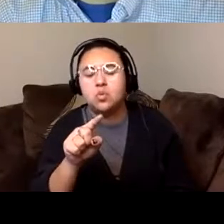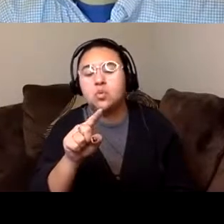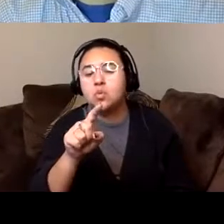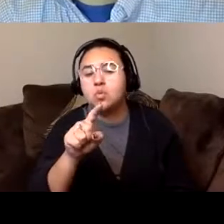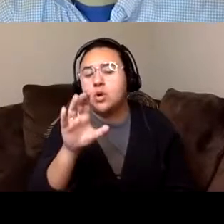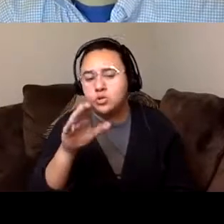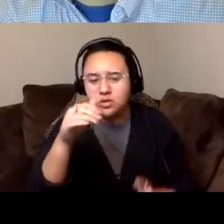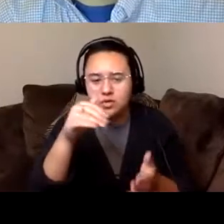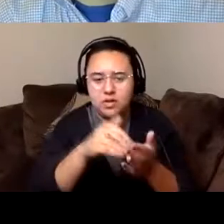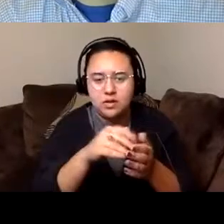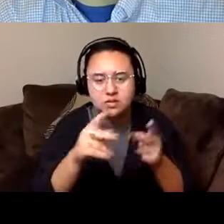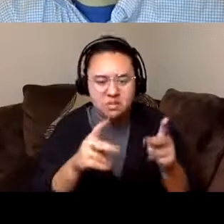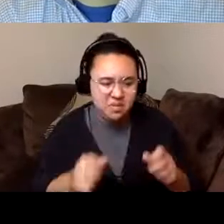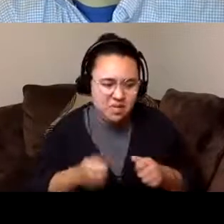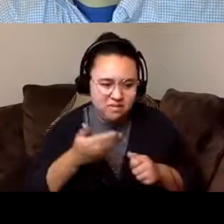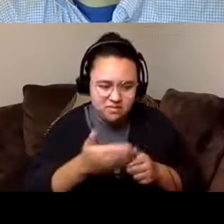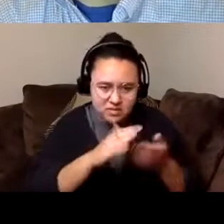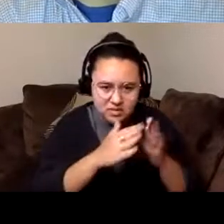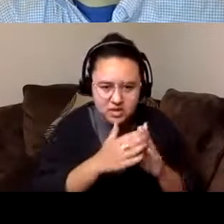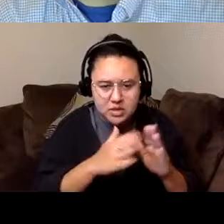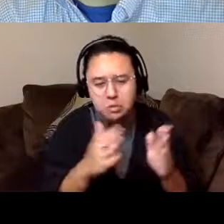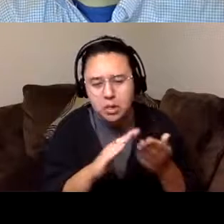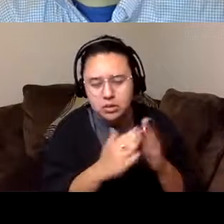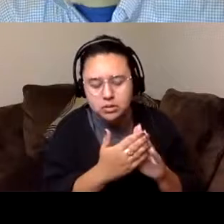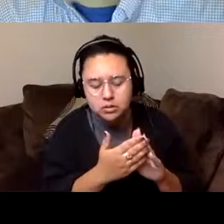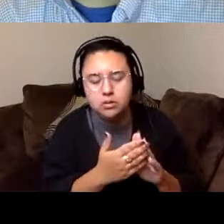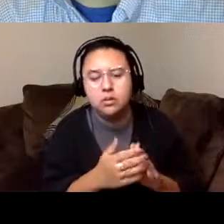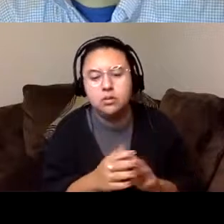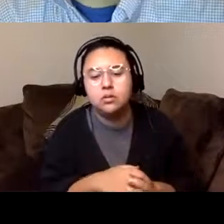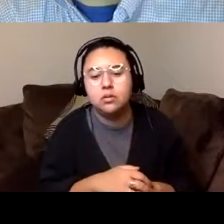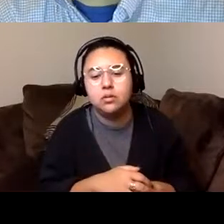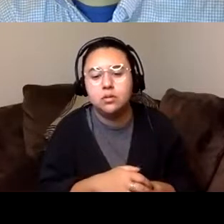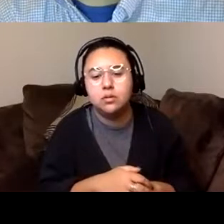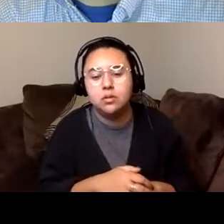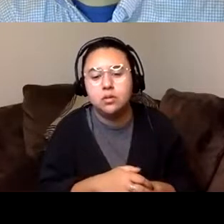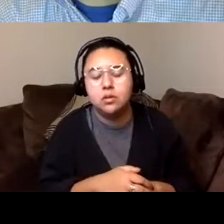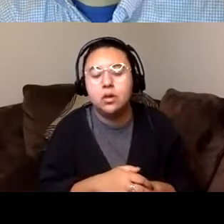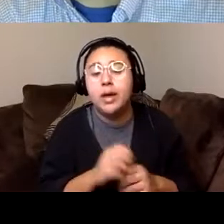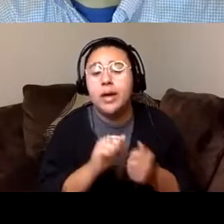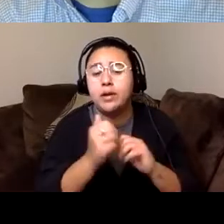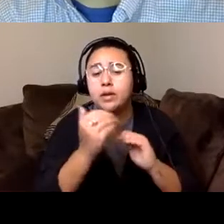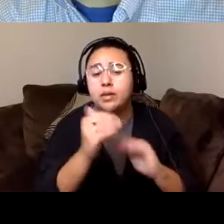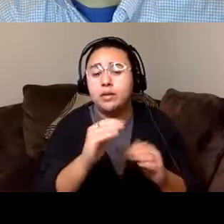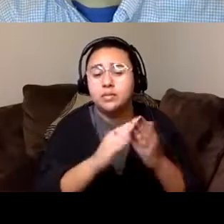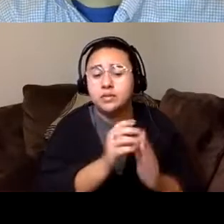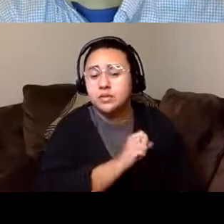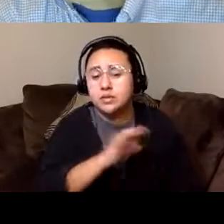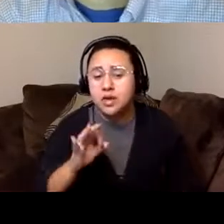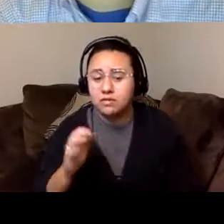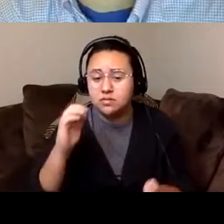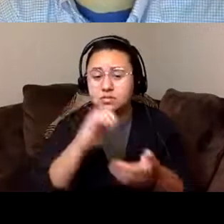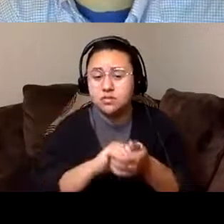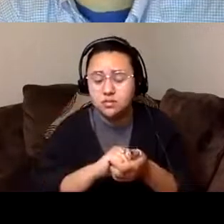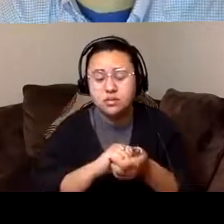should jurisdictions that are very limited city staff do to collaborate and partner with